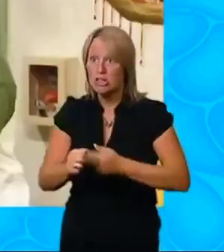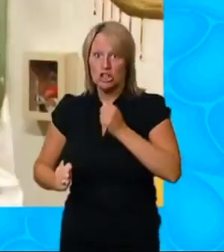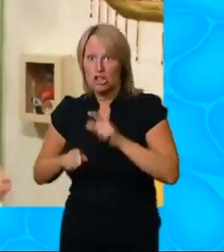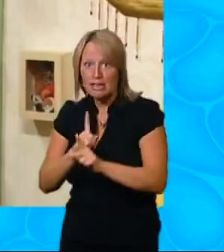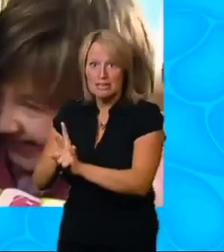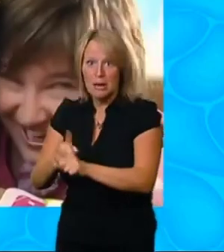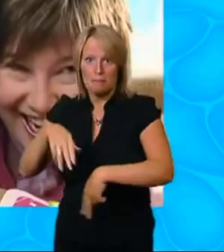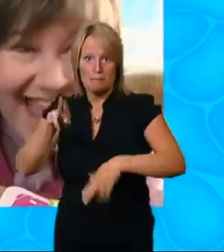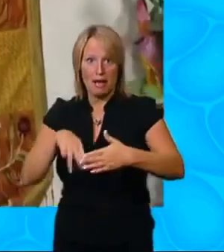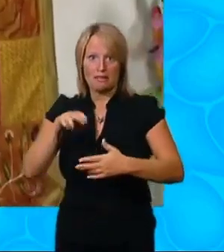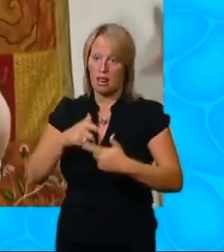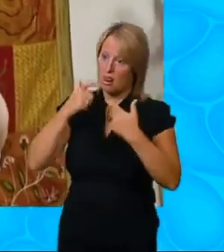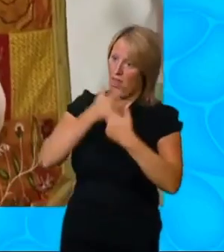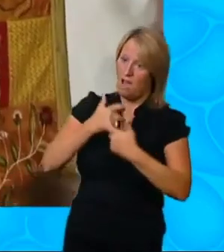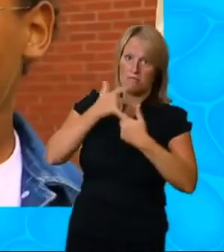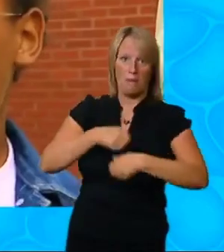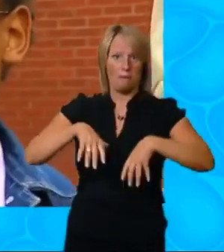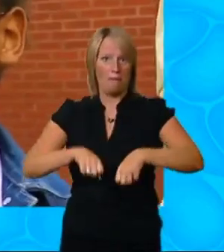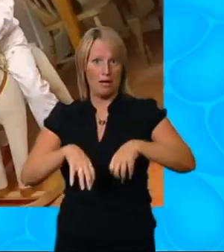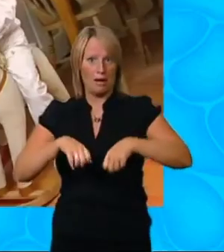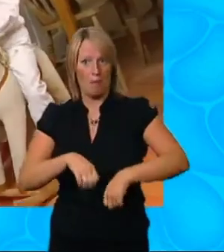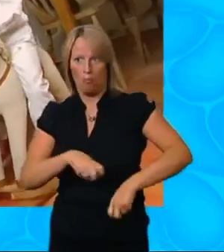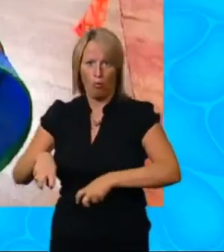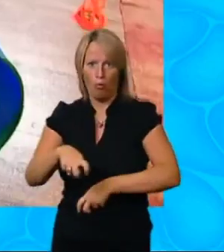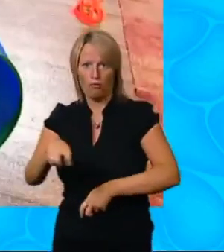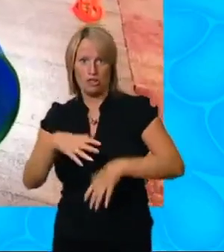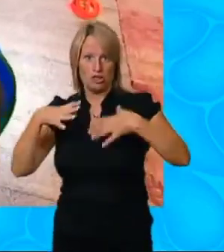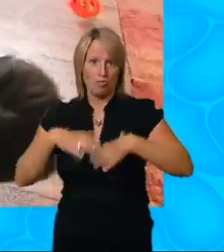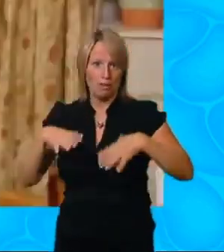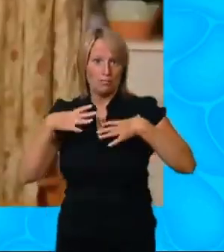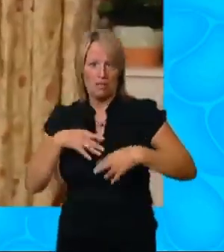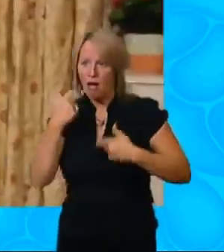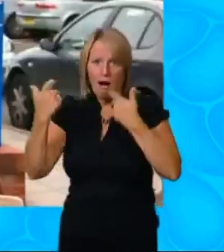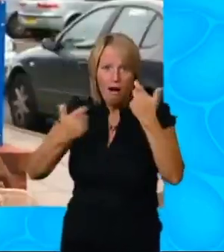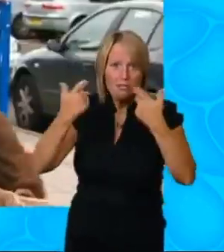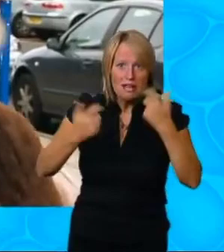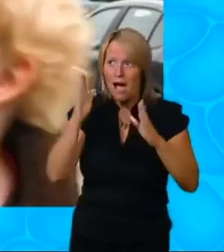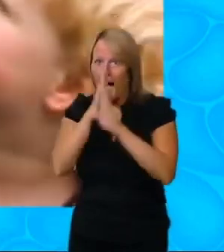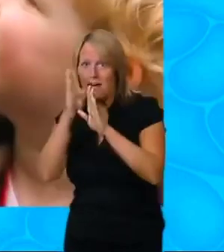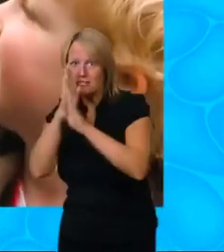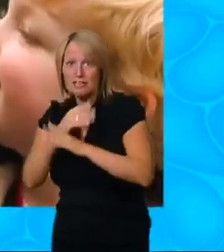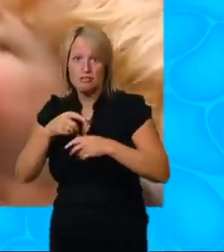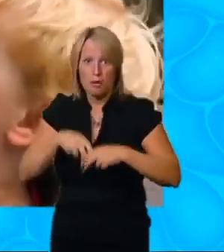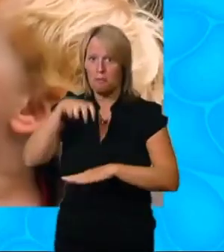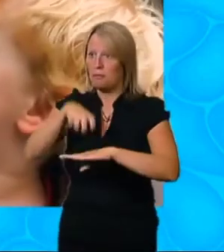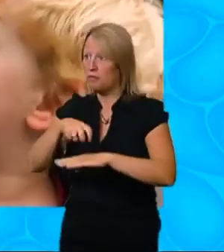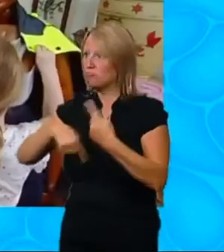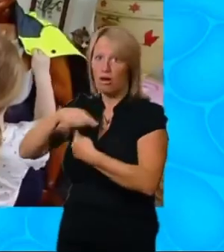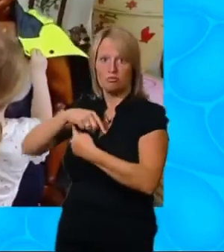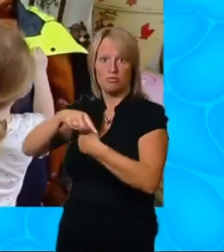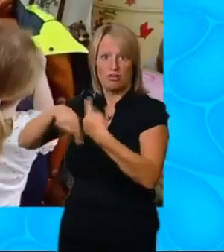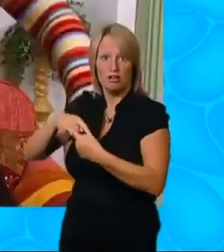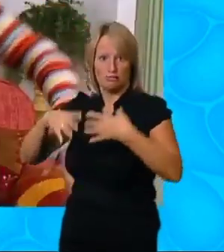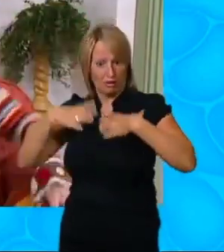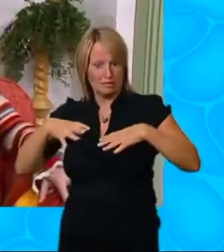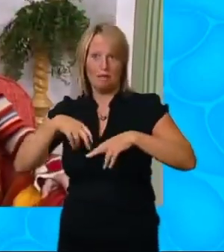jumping, chasing, painting, laughing, baking, bathing, dressing, singing, swinging, walking, sliding, hunting, hiding, jumping up and turning round,